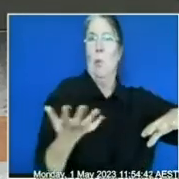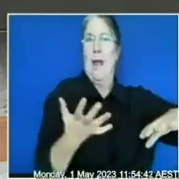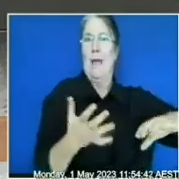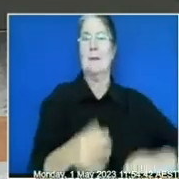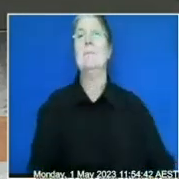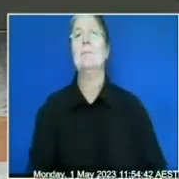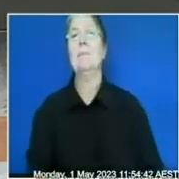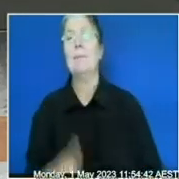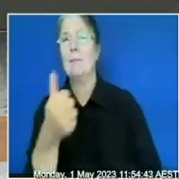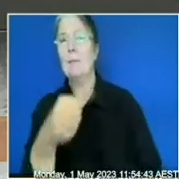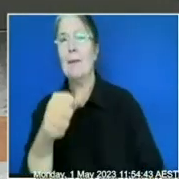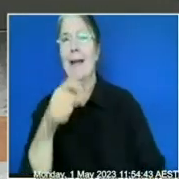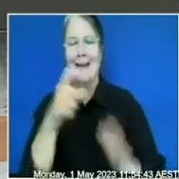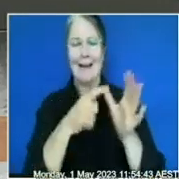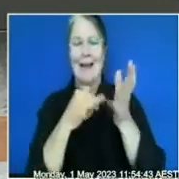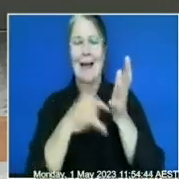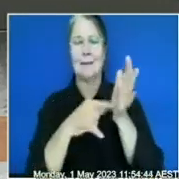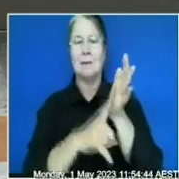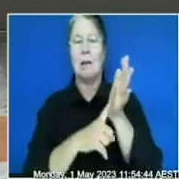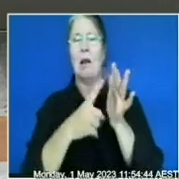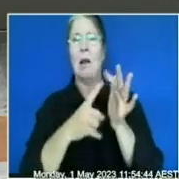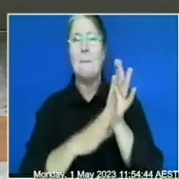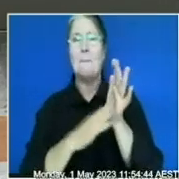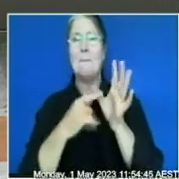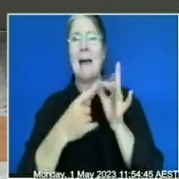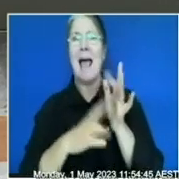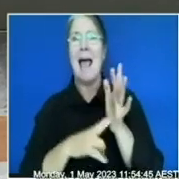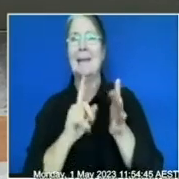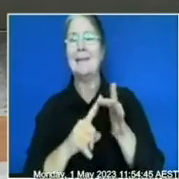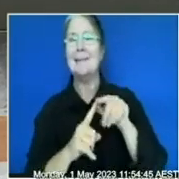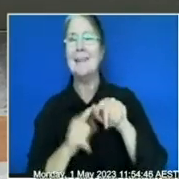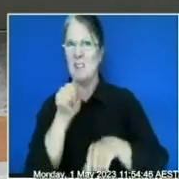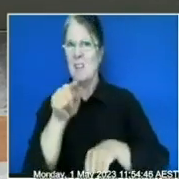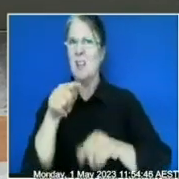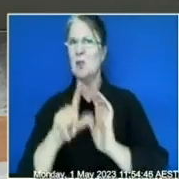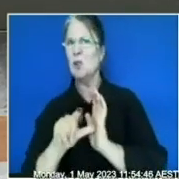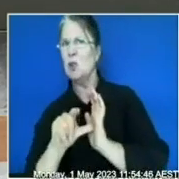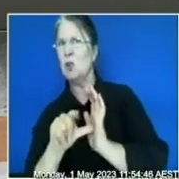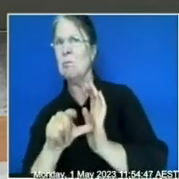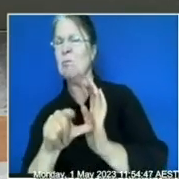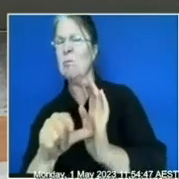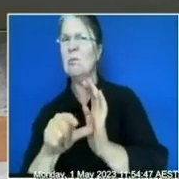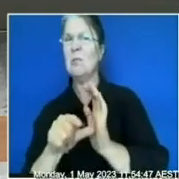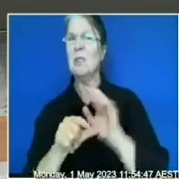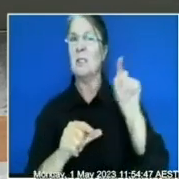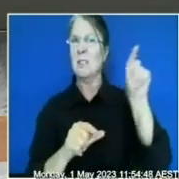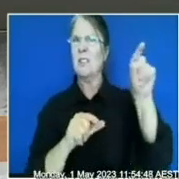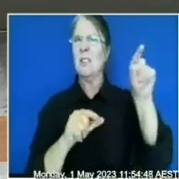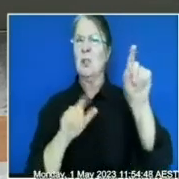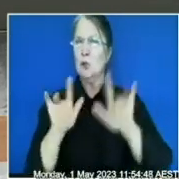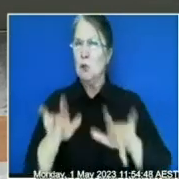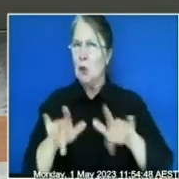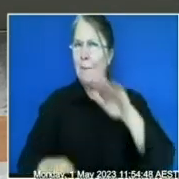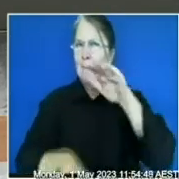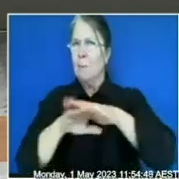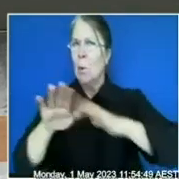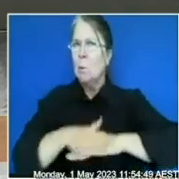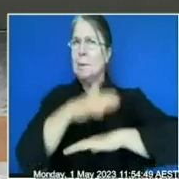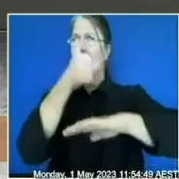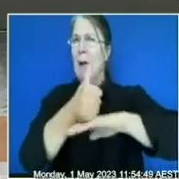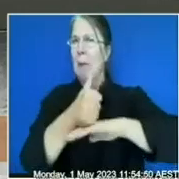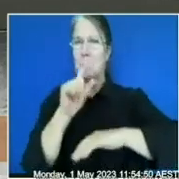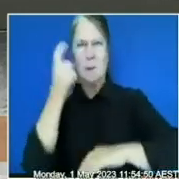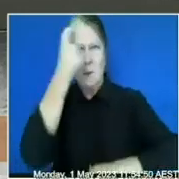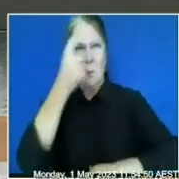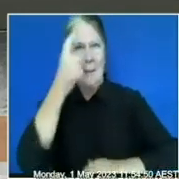basis. And what's the status now? That one's operating. Fully? Yeah, so that's a low-demand